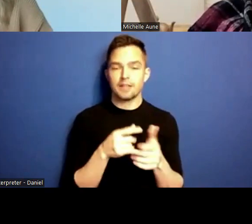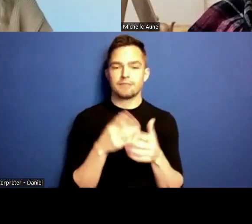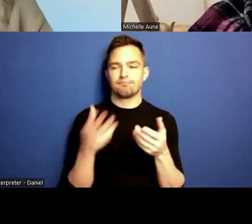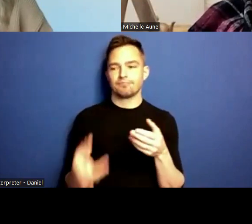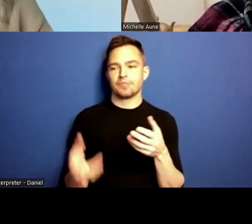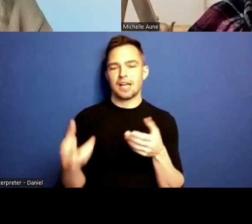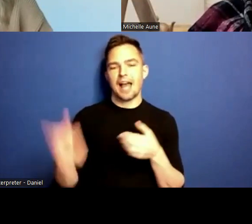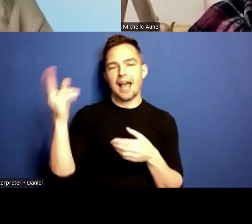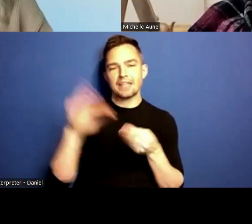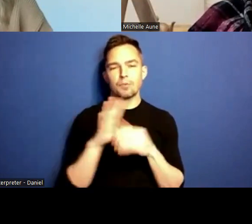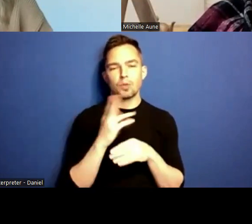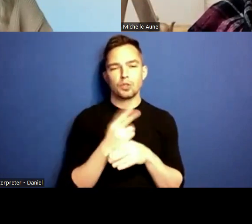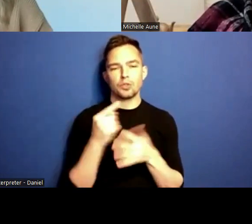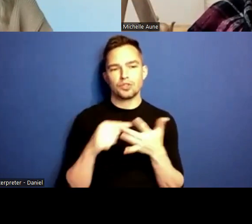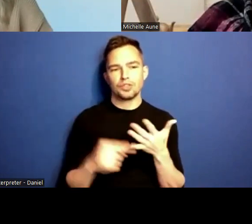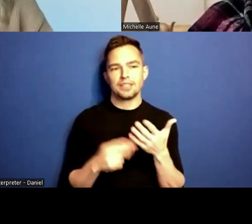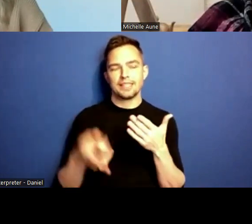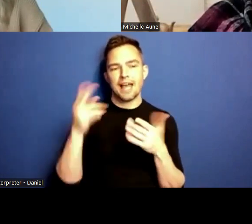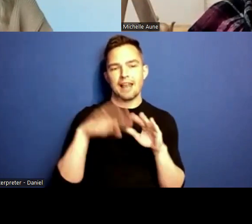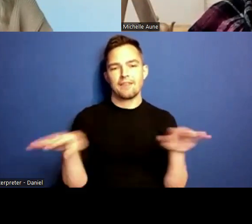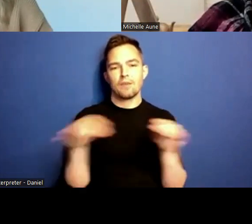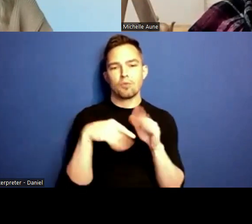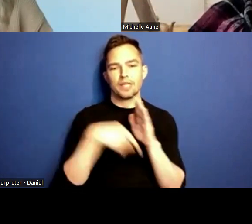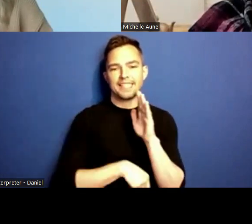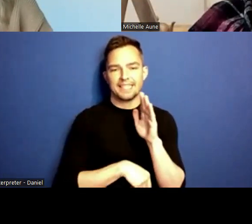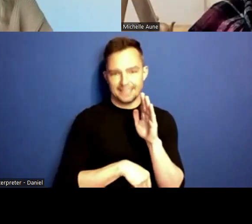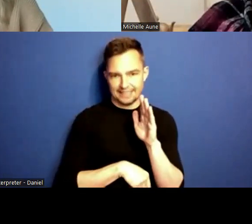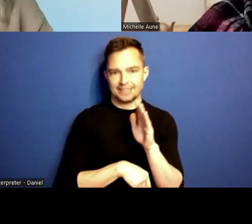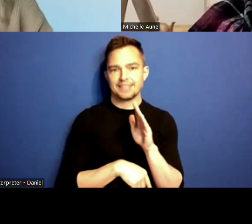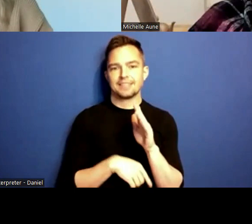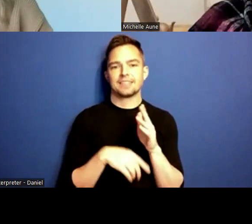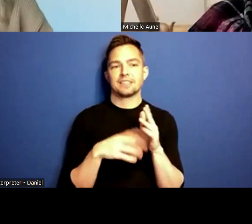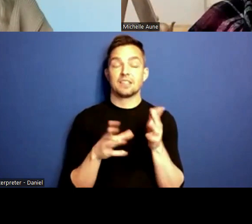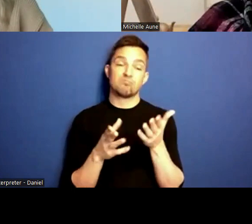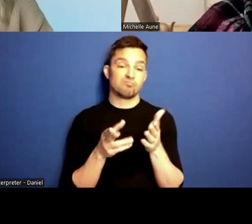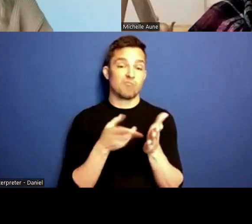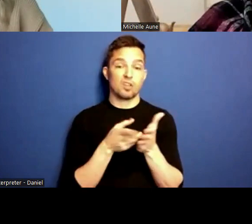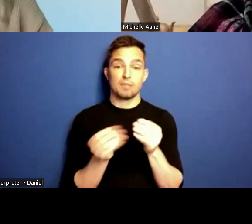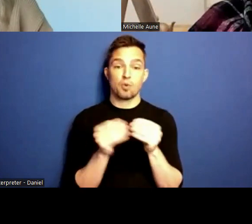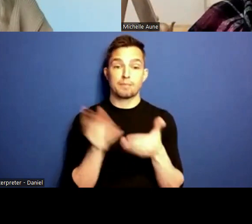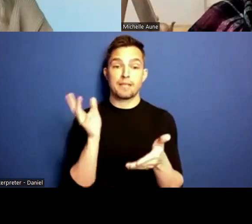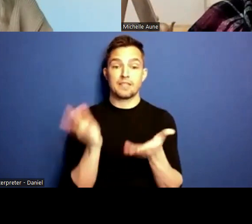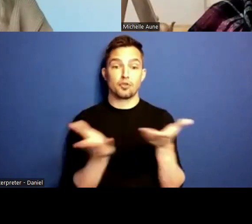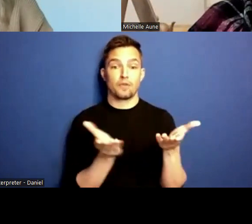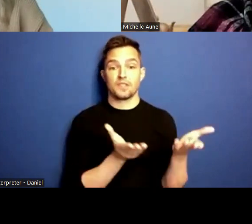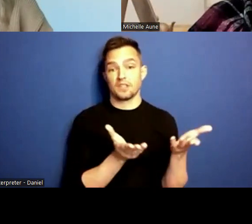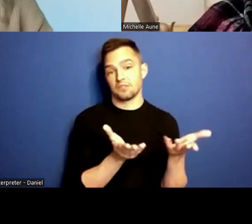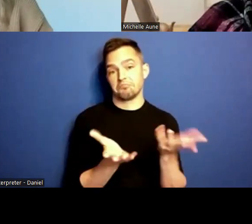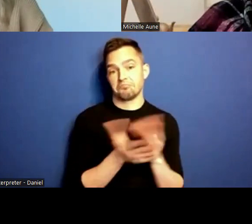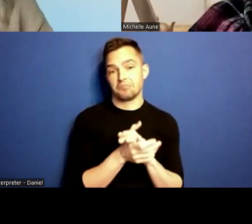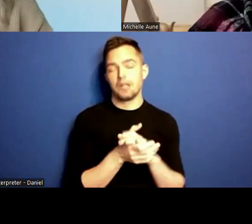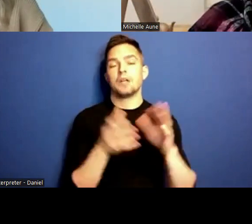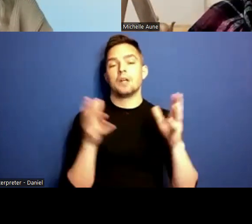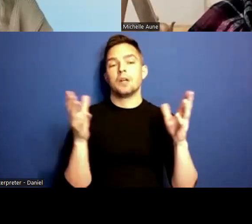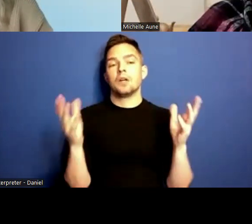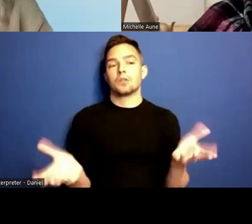number are going to use some of these higher level, more intensive, and frankly, more expensive services. And